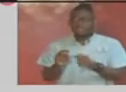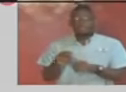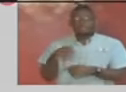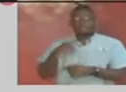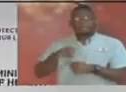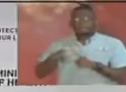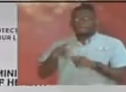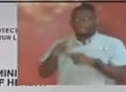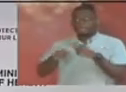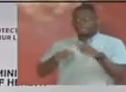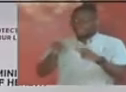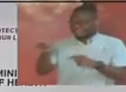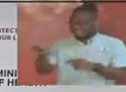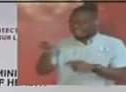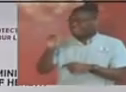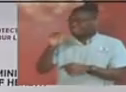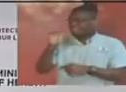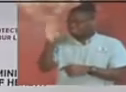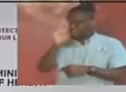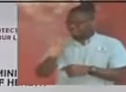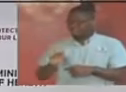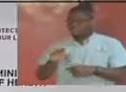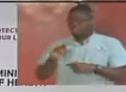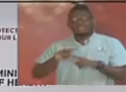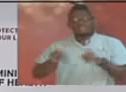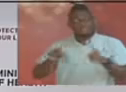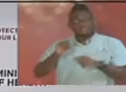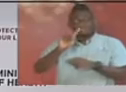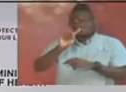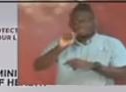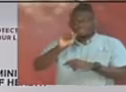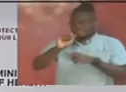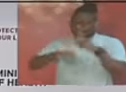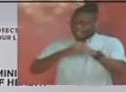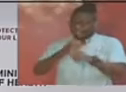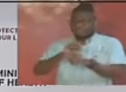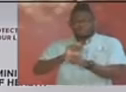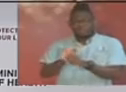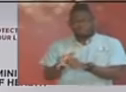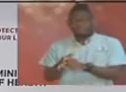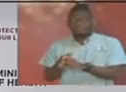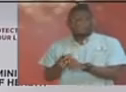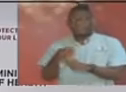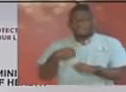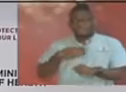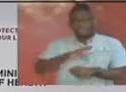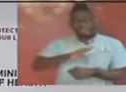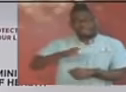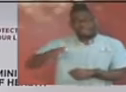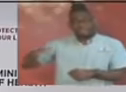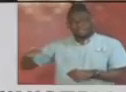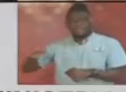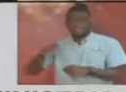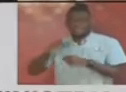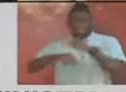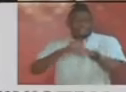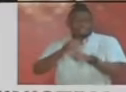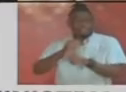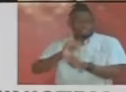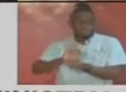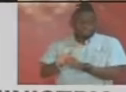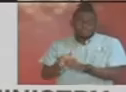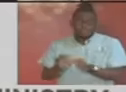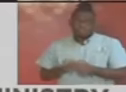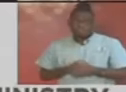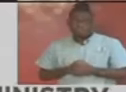Dr. Indar can go into the regional perspective. Yes, so thanks for that question. And as CMO said, the